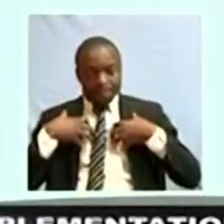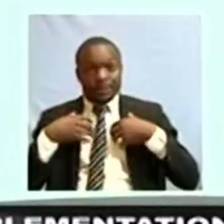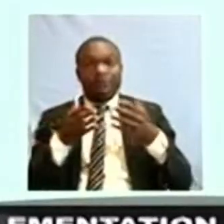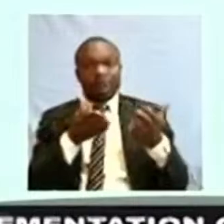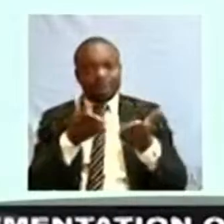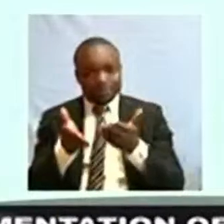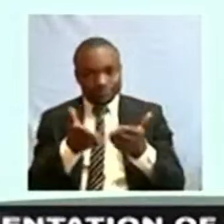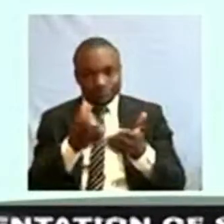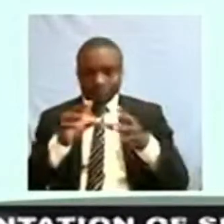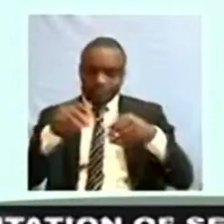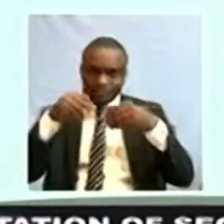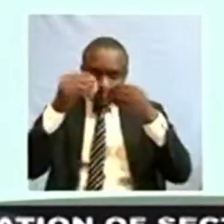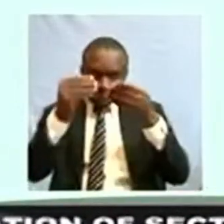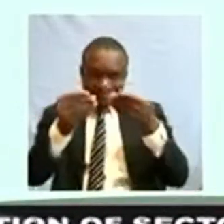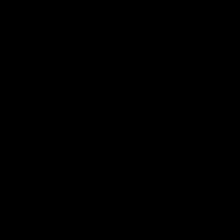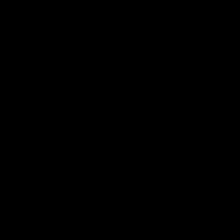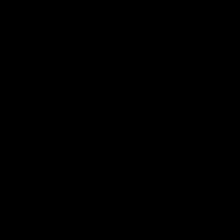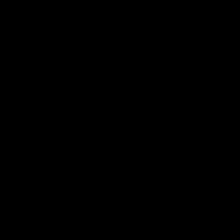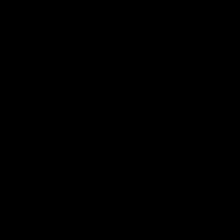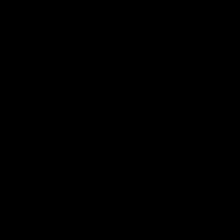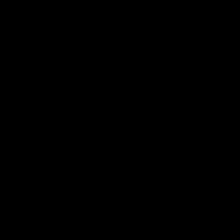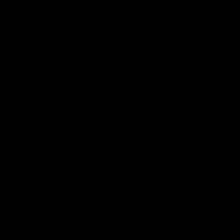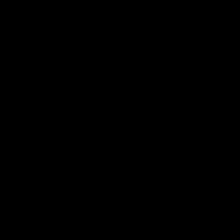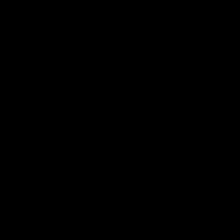services they provide